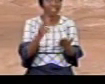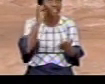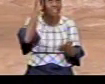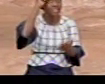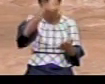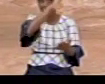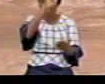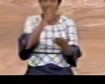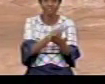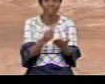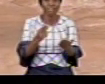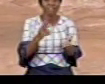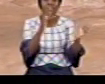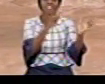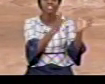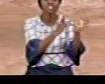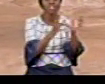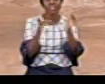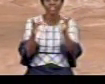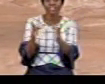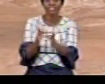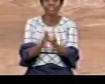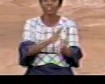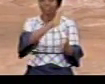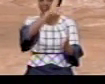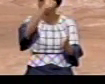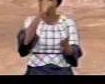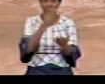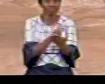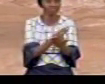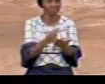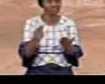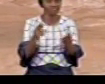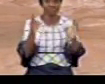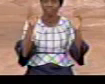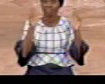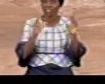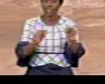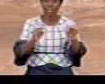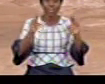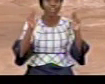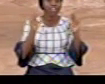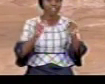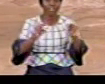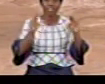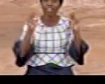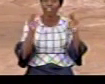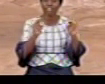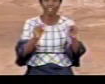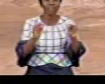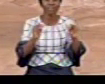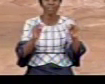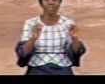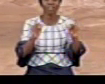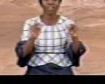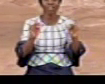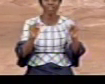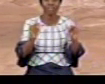fail. He can never fail. Jesus will never fail. No, no, no.